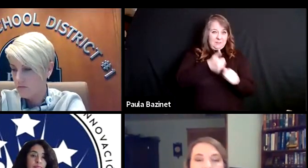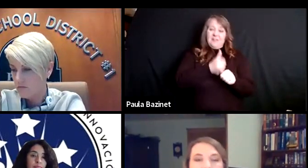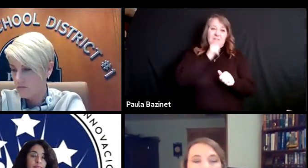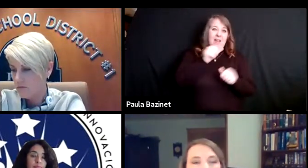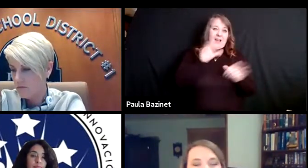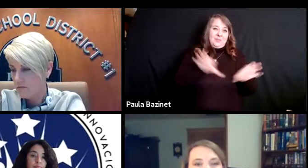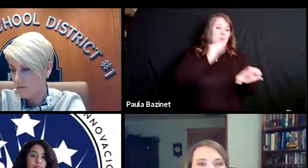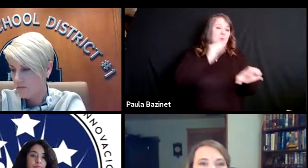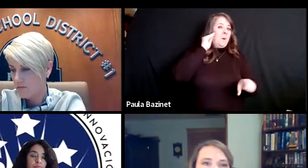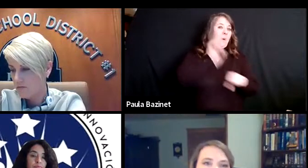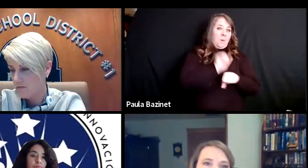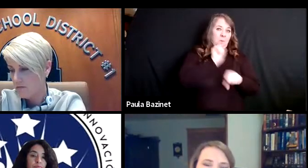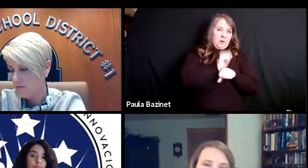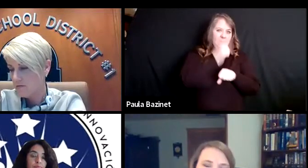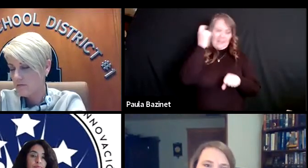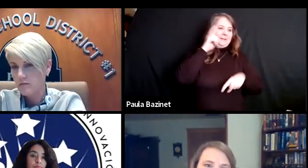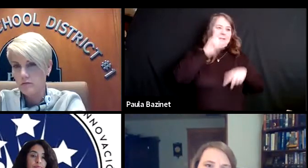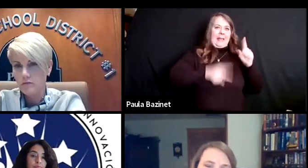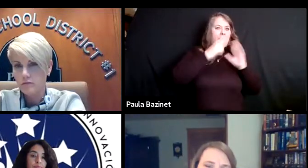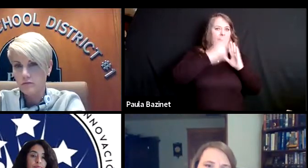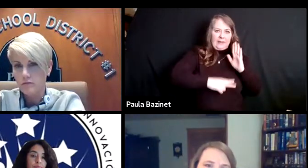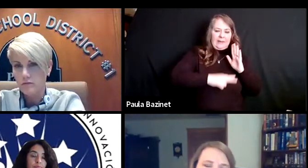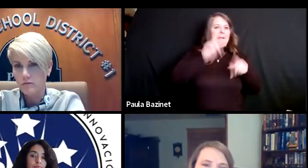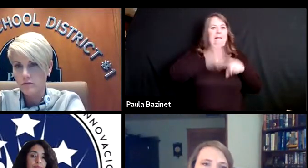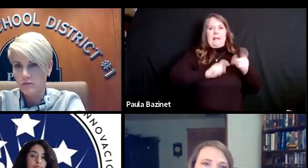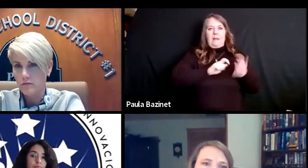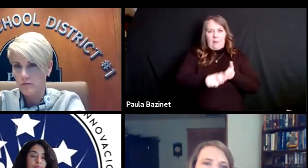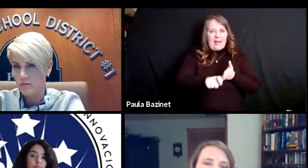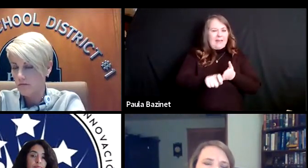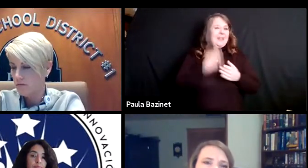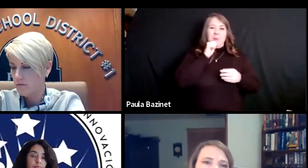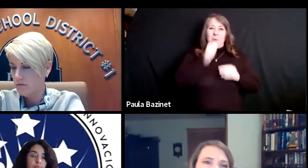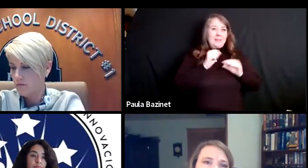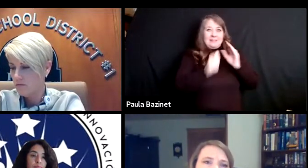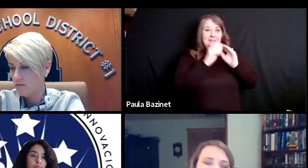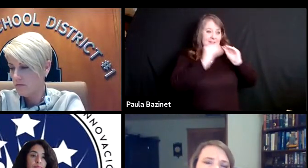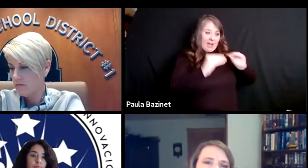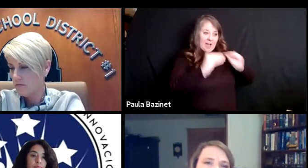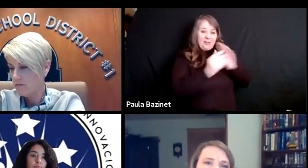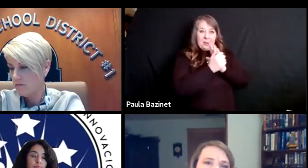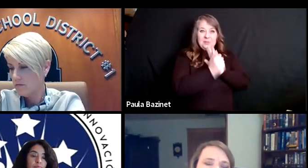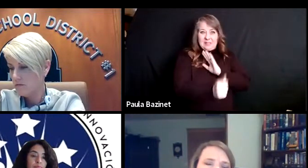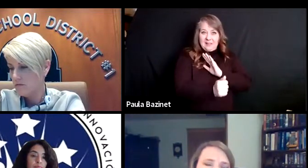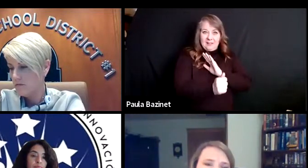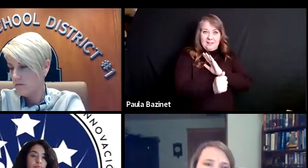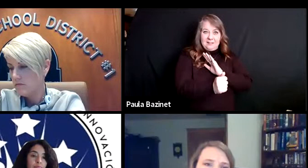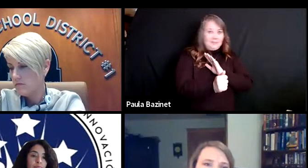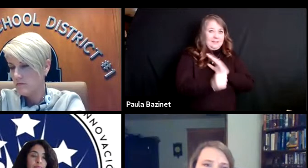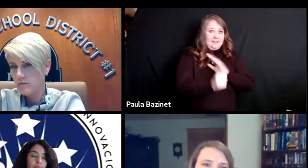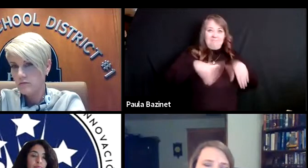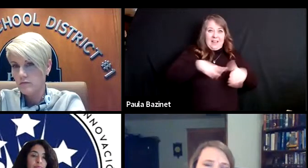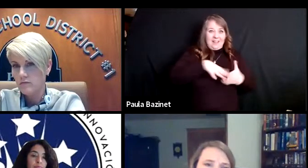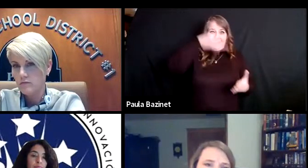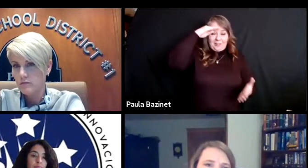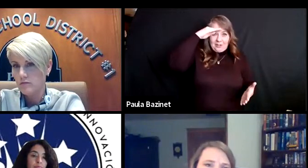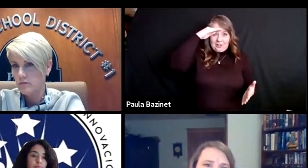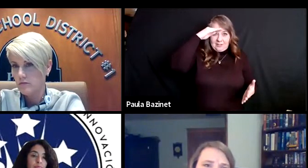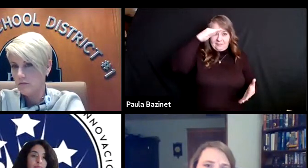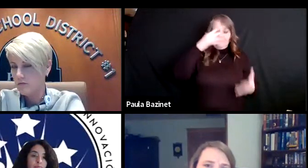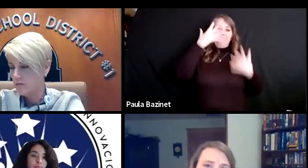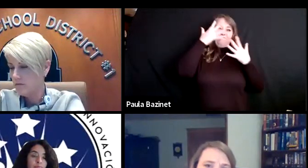homework because he can't read, he can't write. He wasn't taught those skills. So those aren't skills that he has.